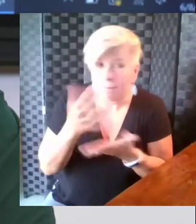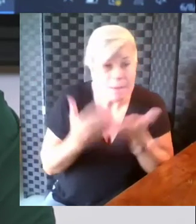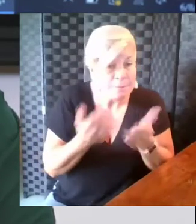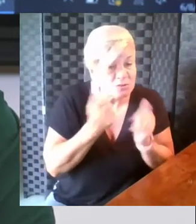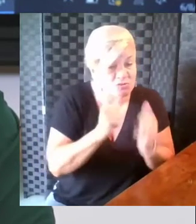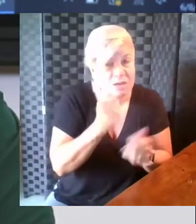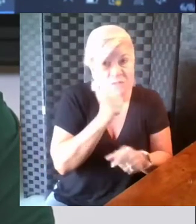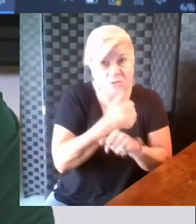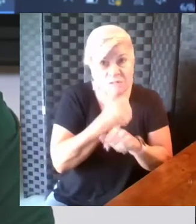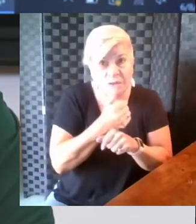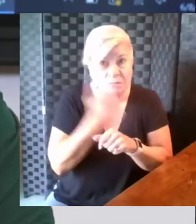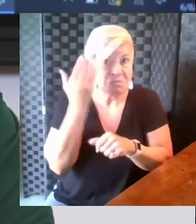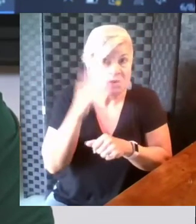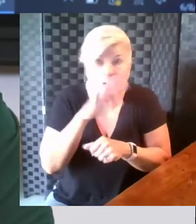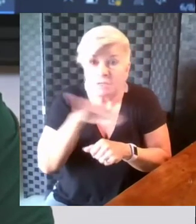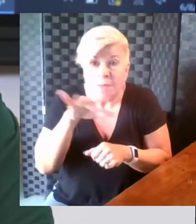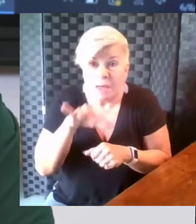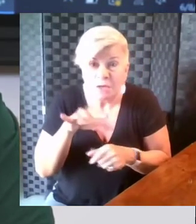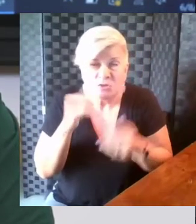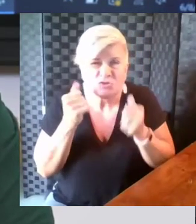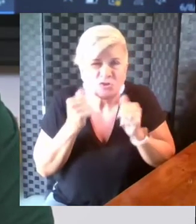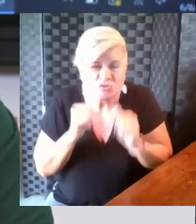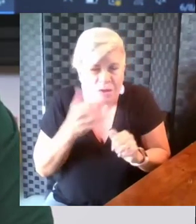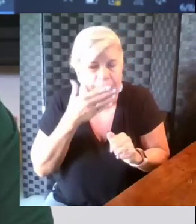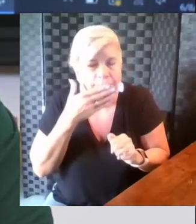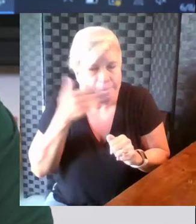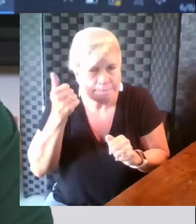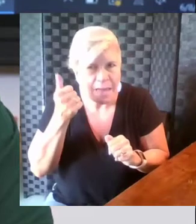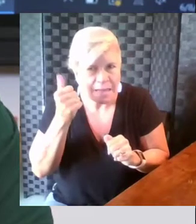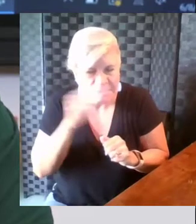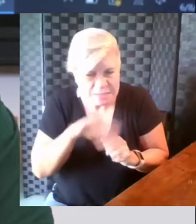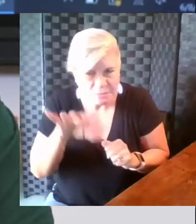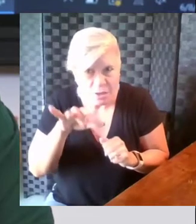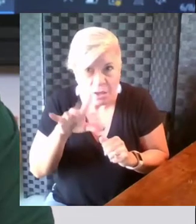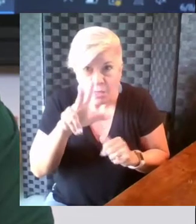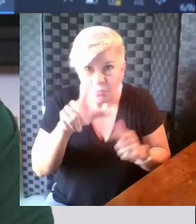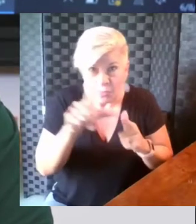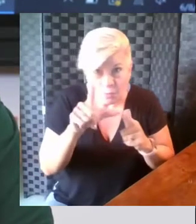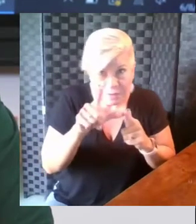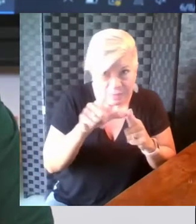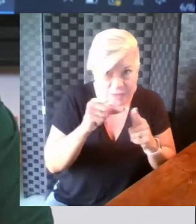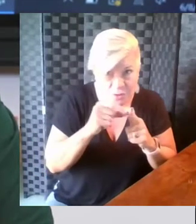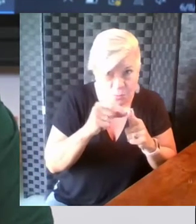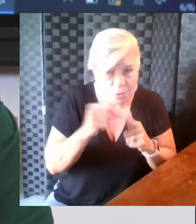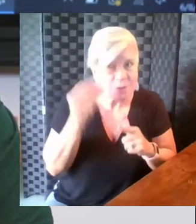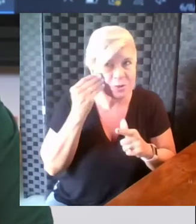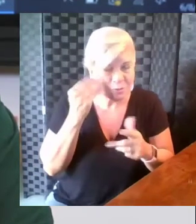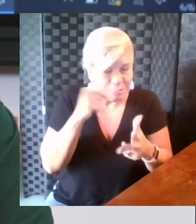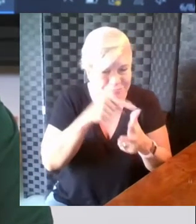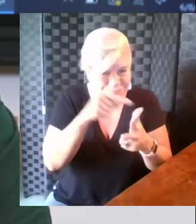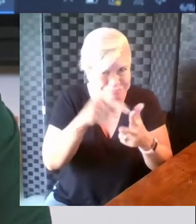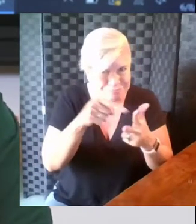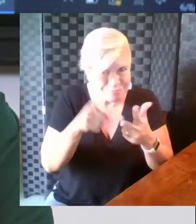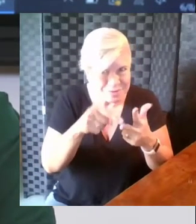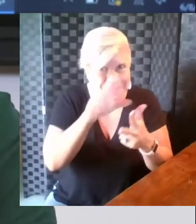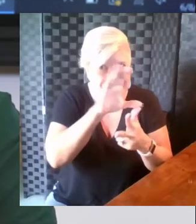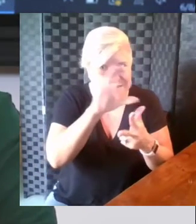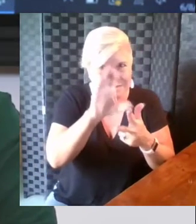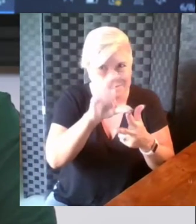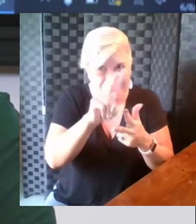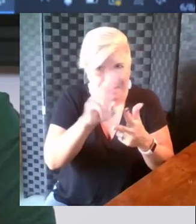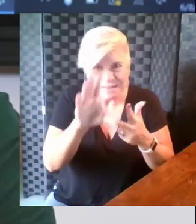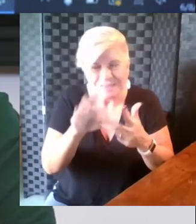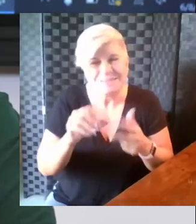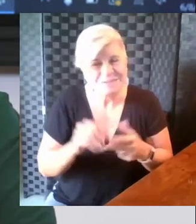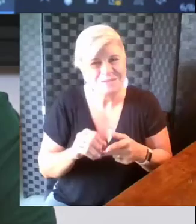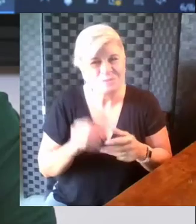know how to spell a word, you just sound it out. And if you're writing with 3-letter words, oh, you know how to read those because we've been working on that the last